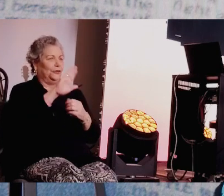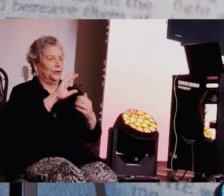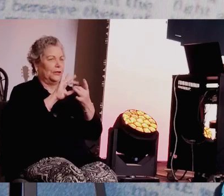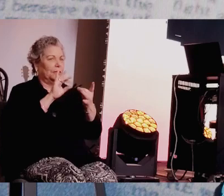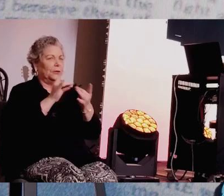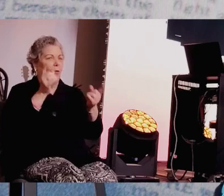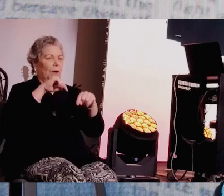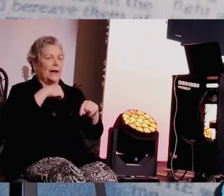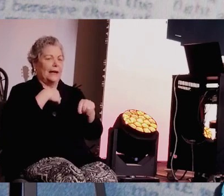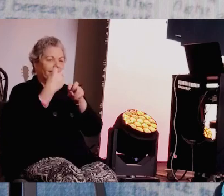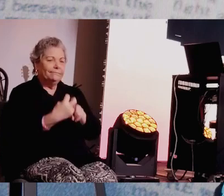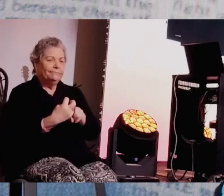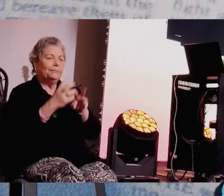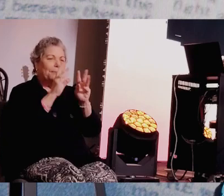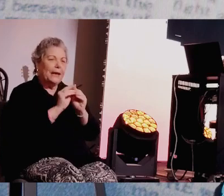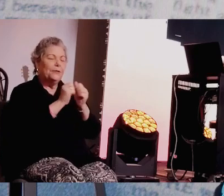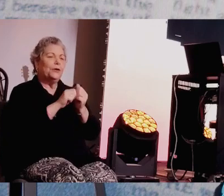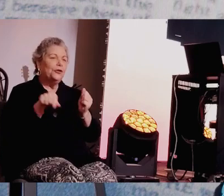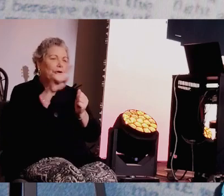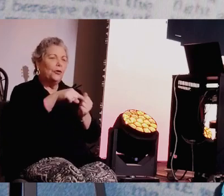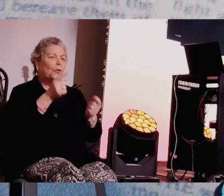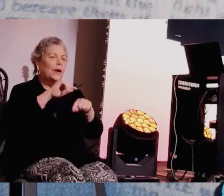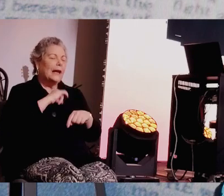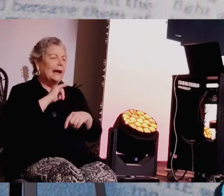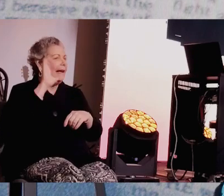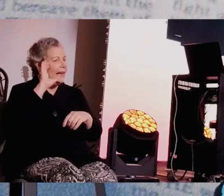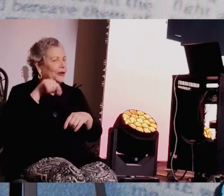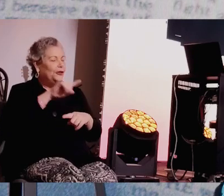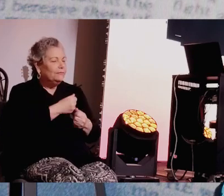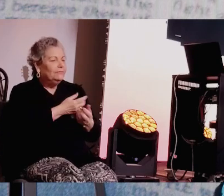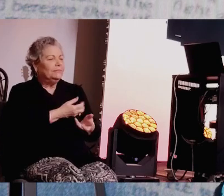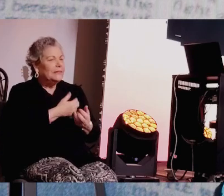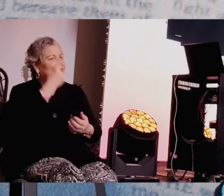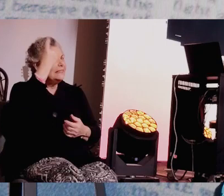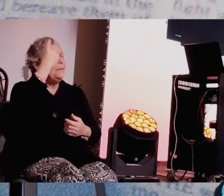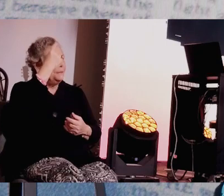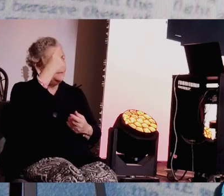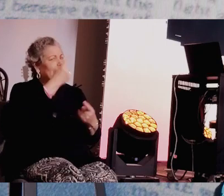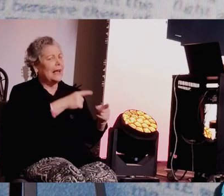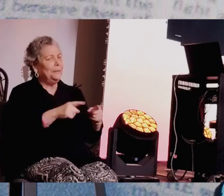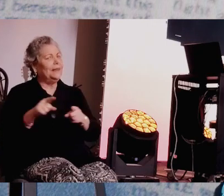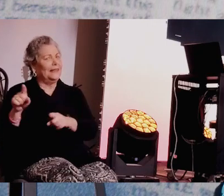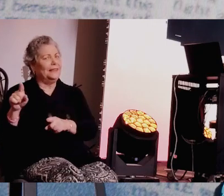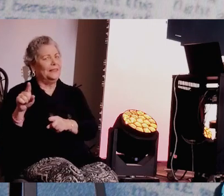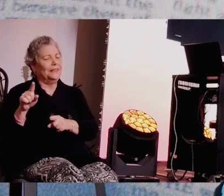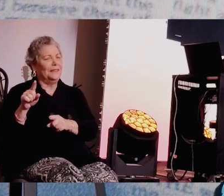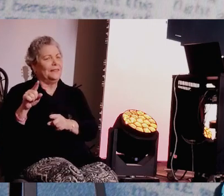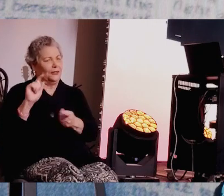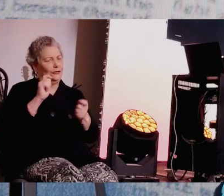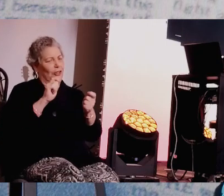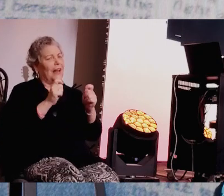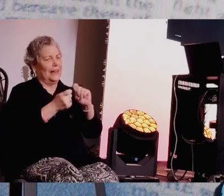when I meet with you guys. When I hear y'all's hearts. Something's happening. There's a correction